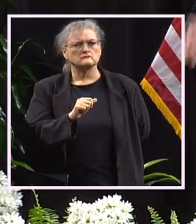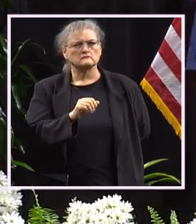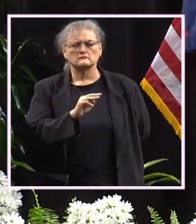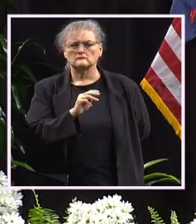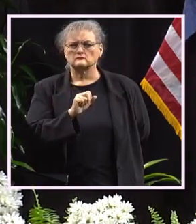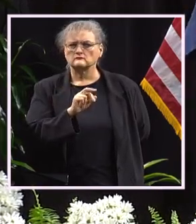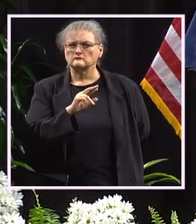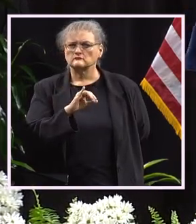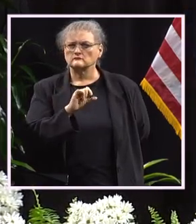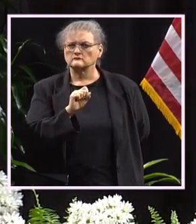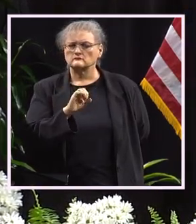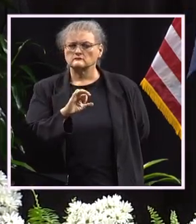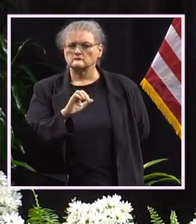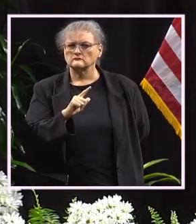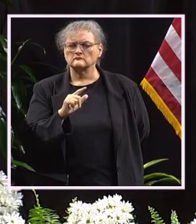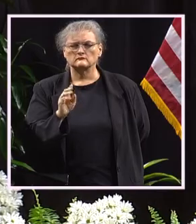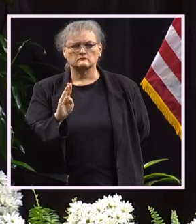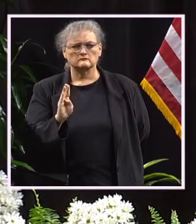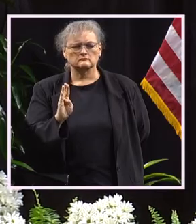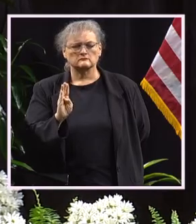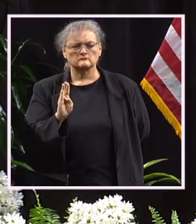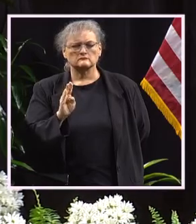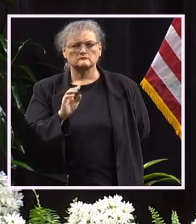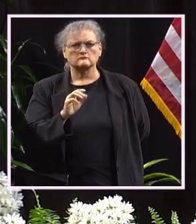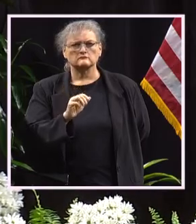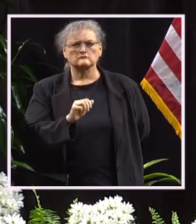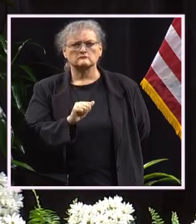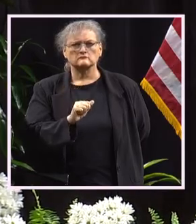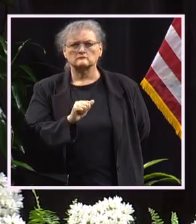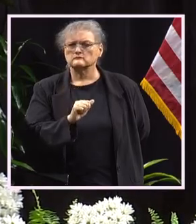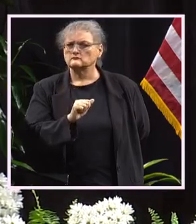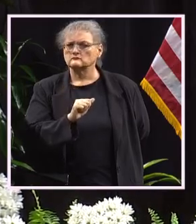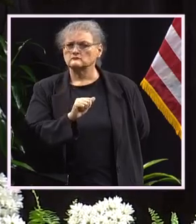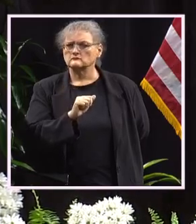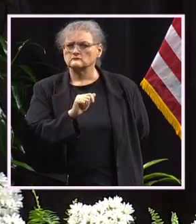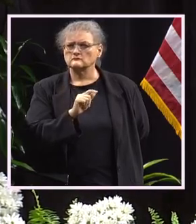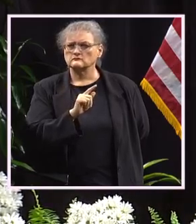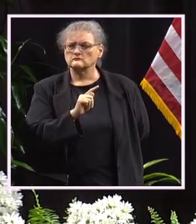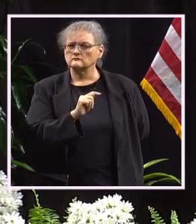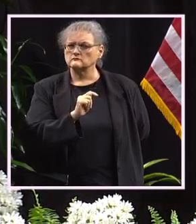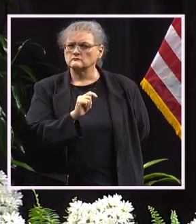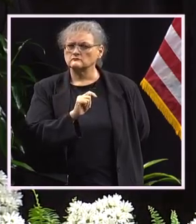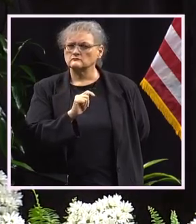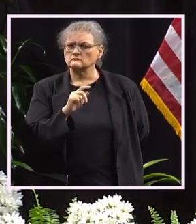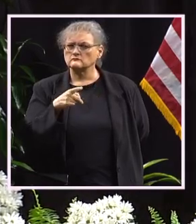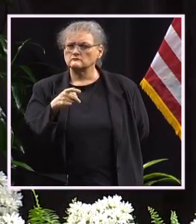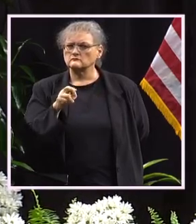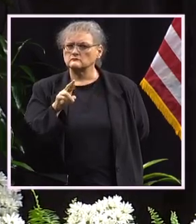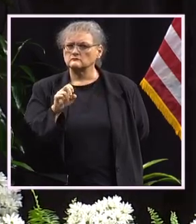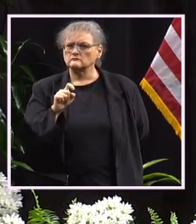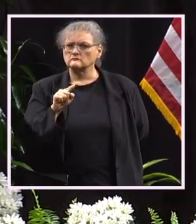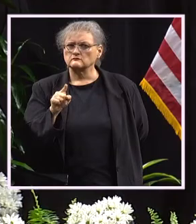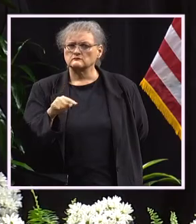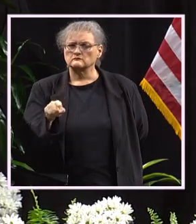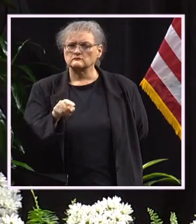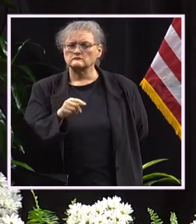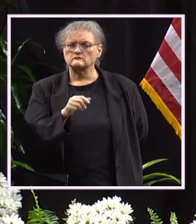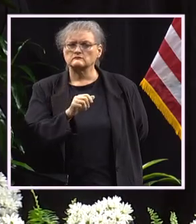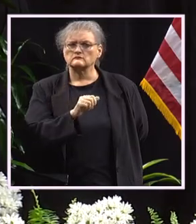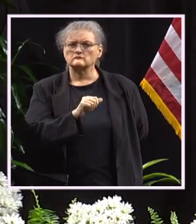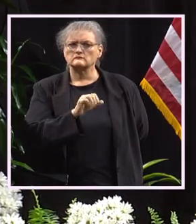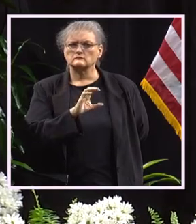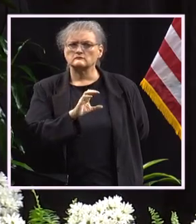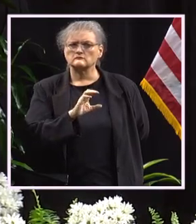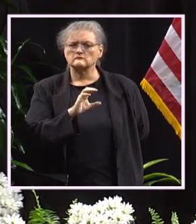Marisol Bustos, magna cum laude, Mystica L. Lozano Perez, magna cum laude, Sidney